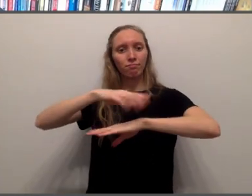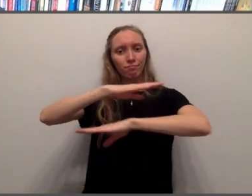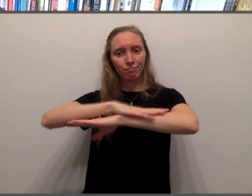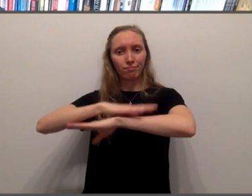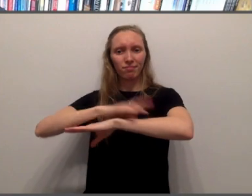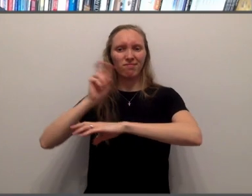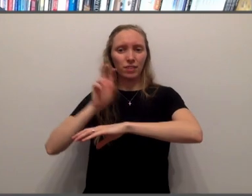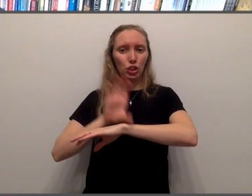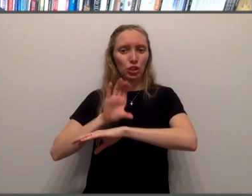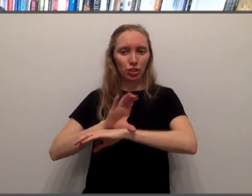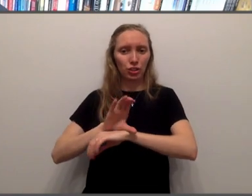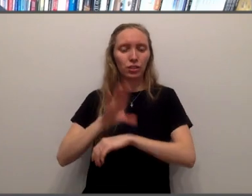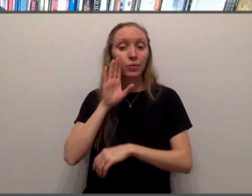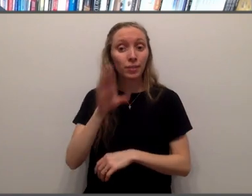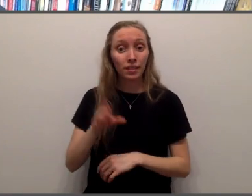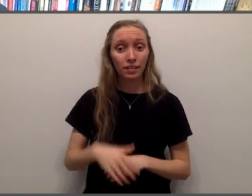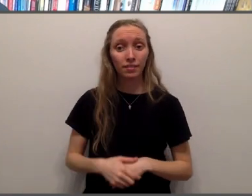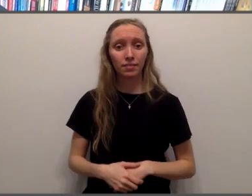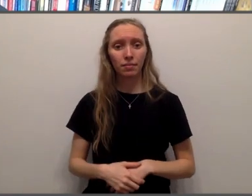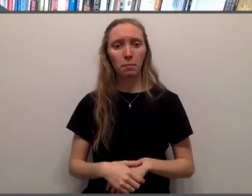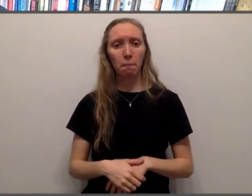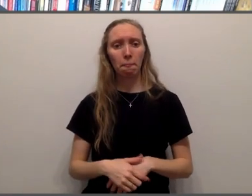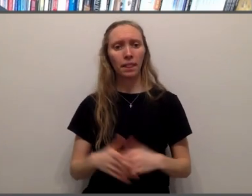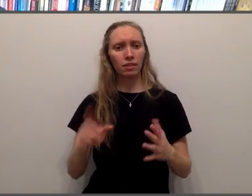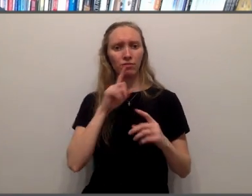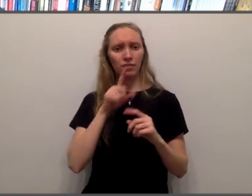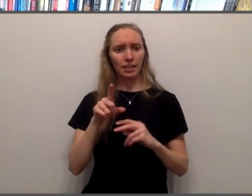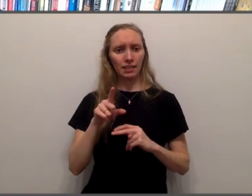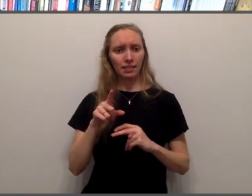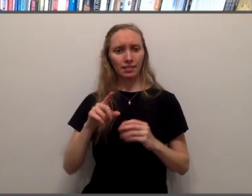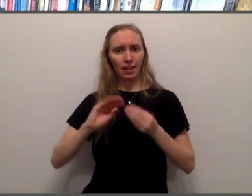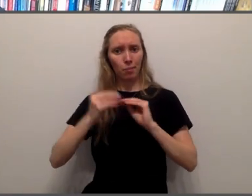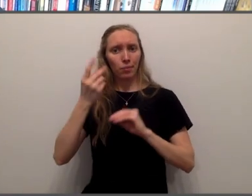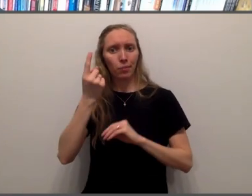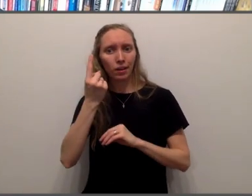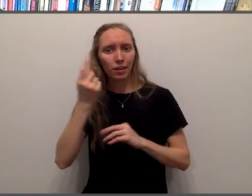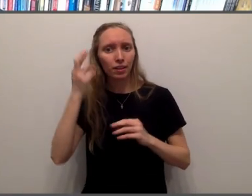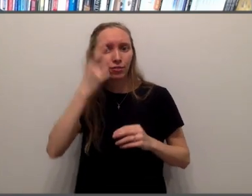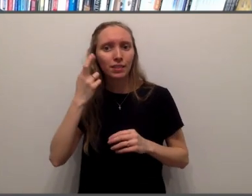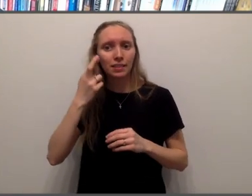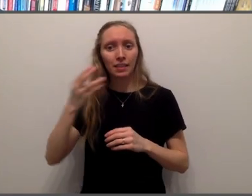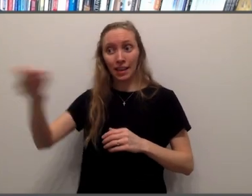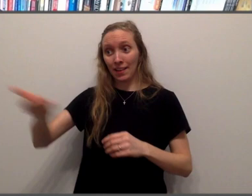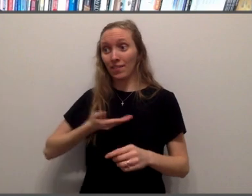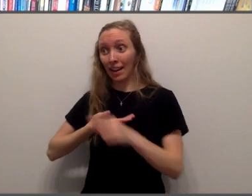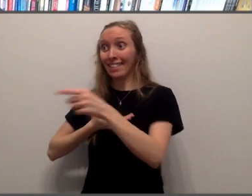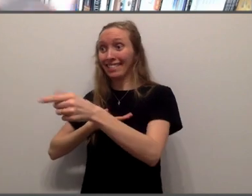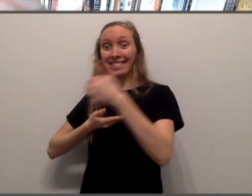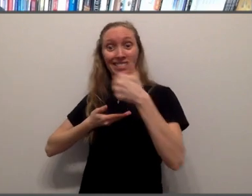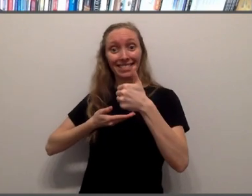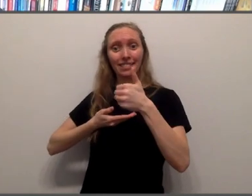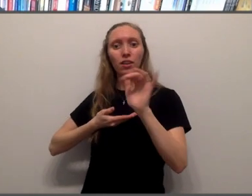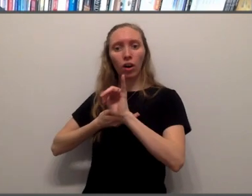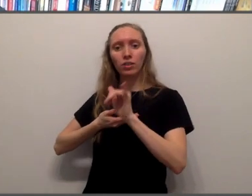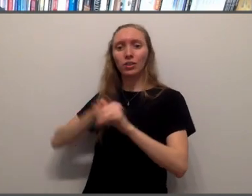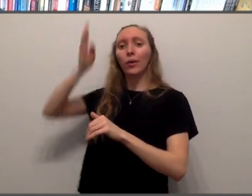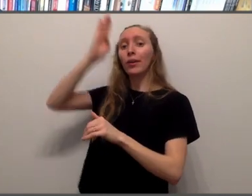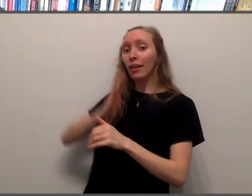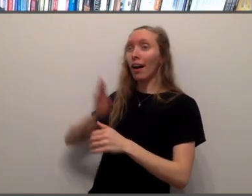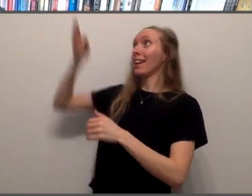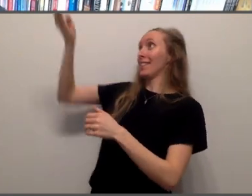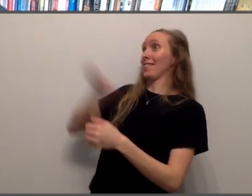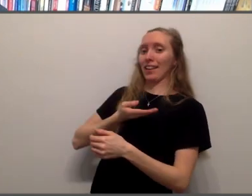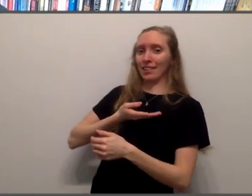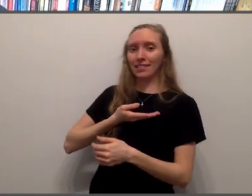abled is not only does it invite them, it invites God to bless the table that we're setting. Jesus is very clear that God